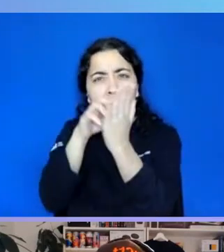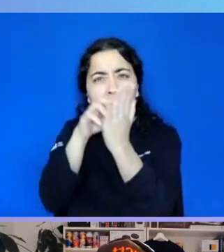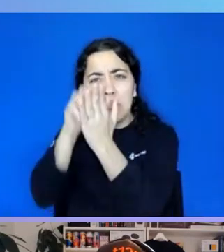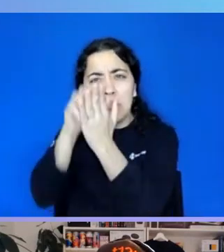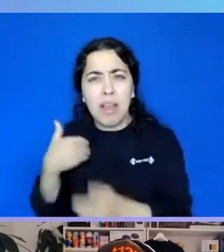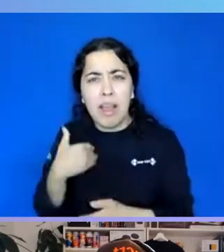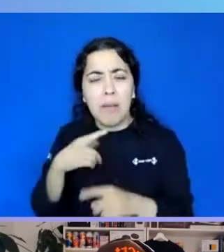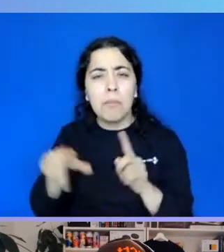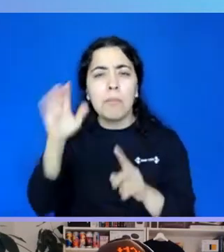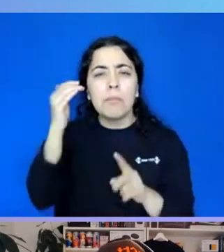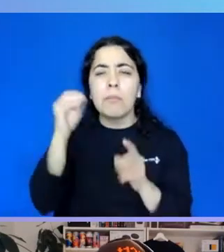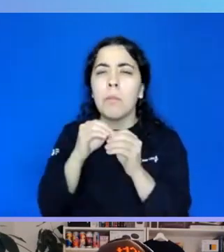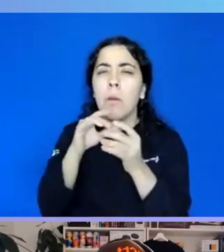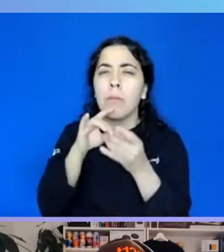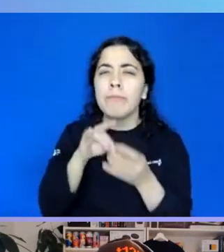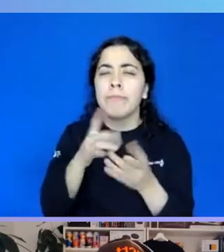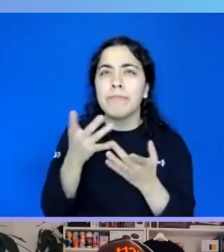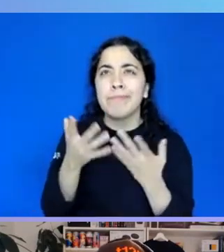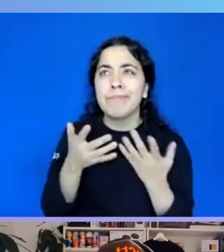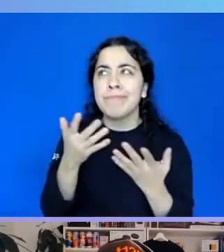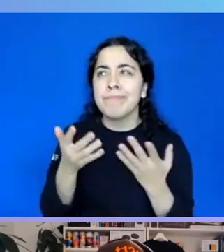and